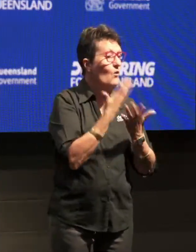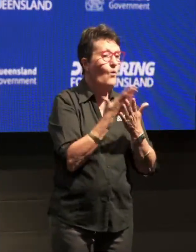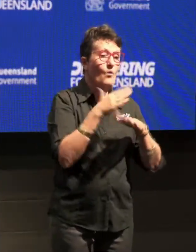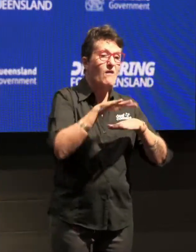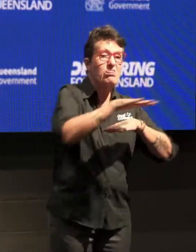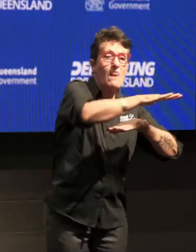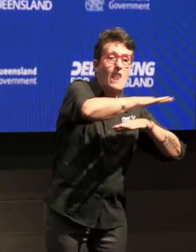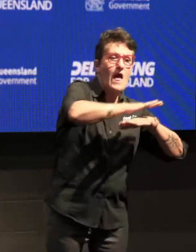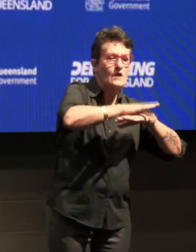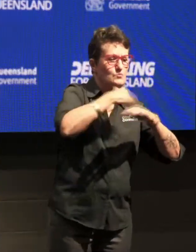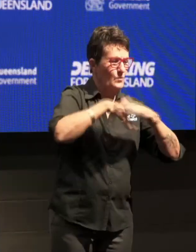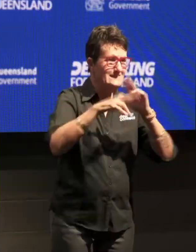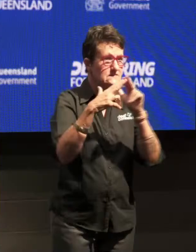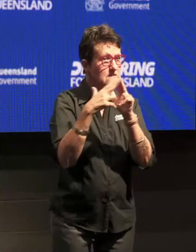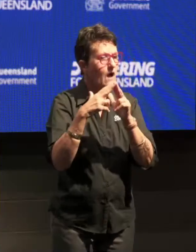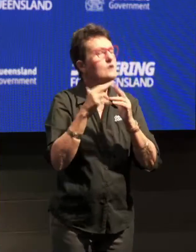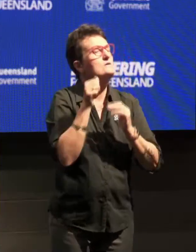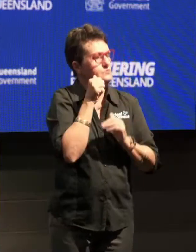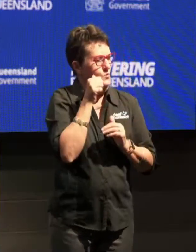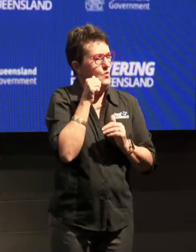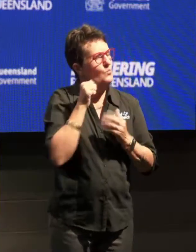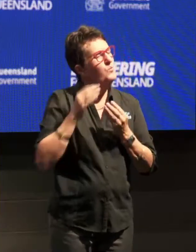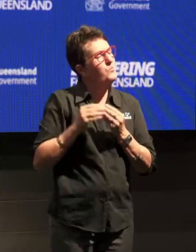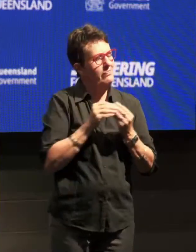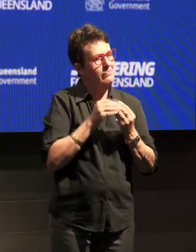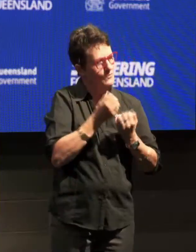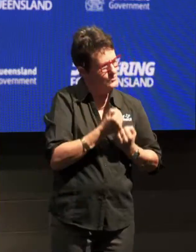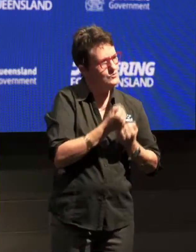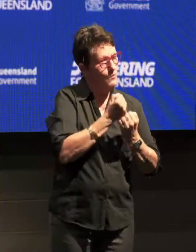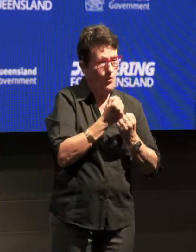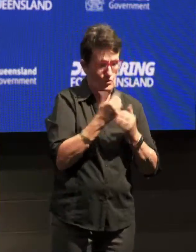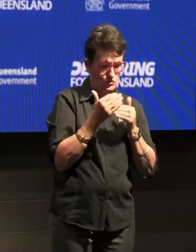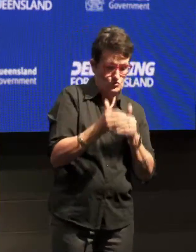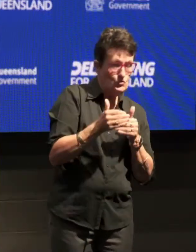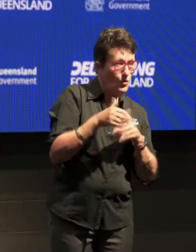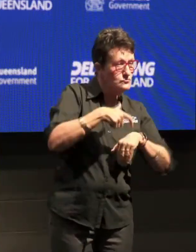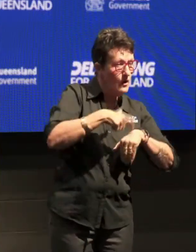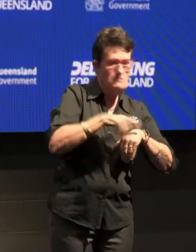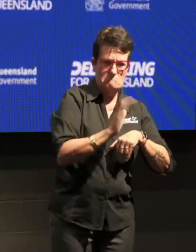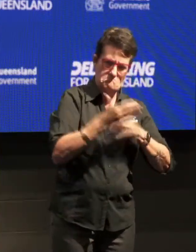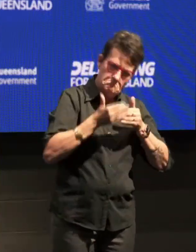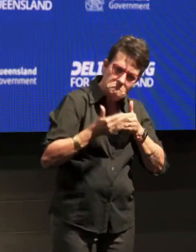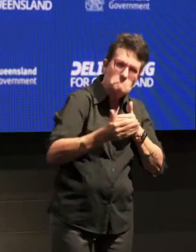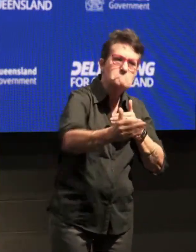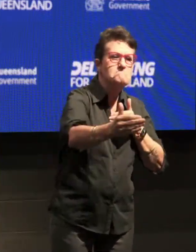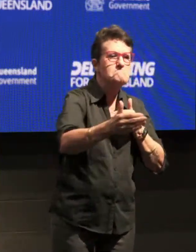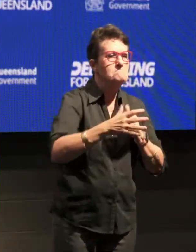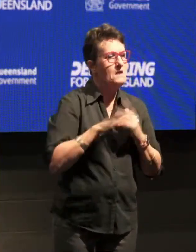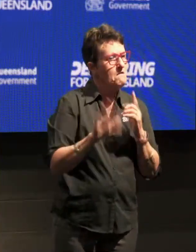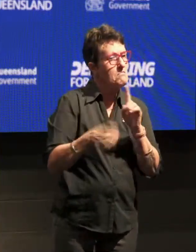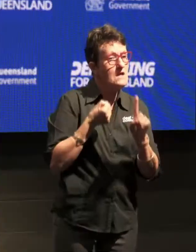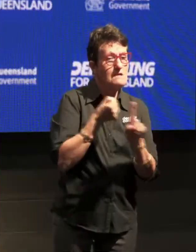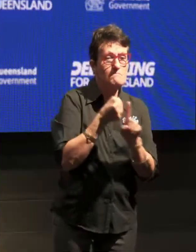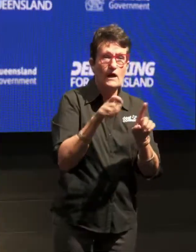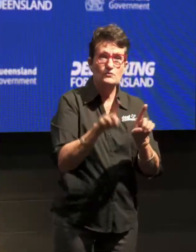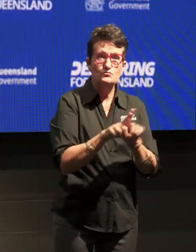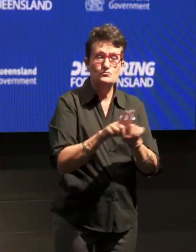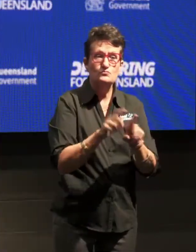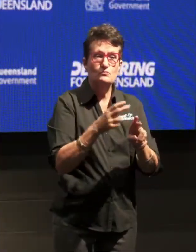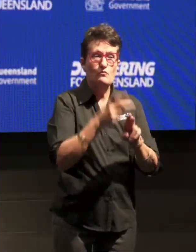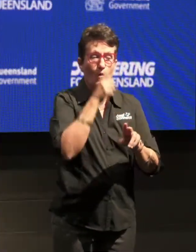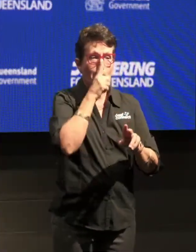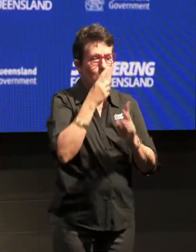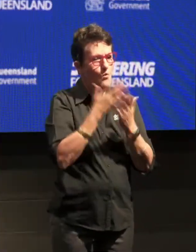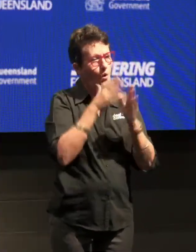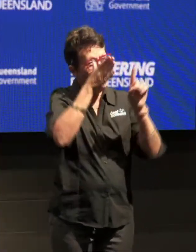whether they're in town, to know that we'll be with you not just for the short term but the long term, and the impacts for those on